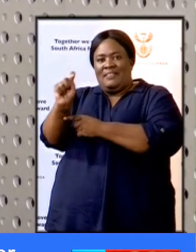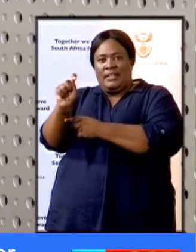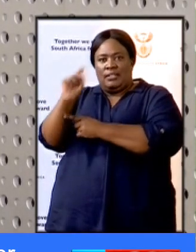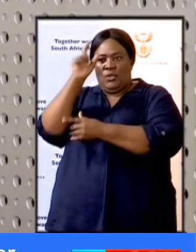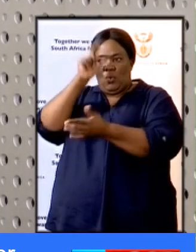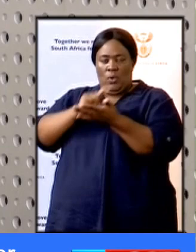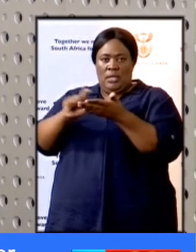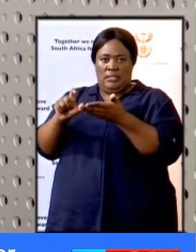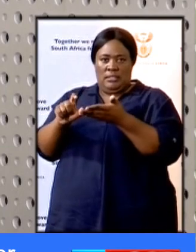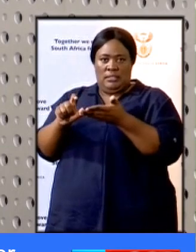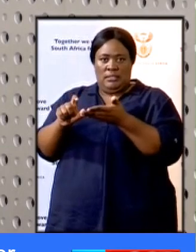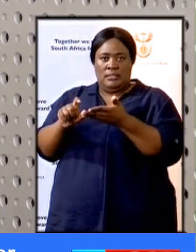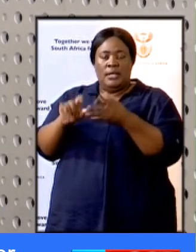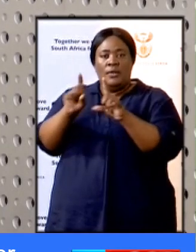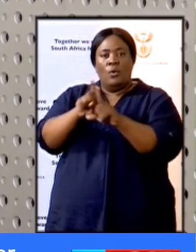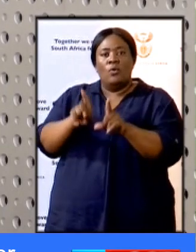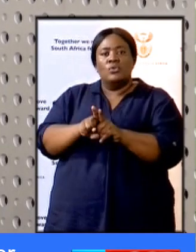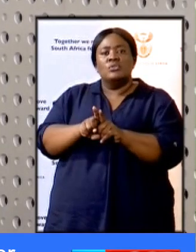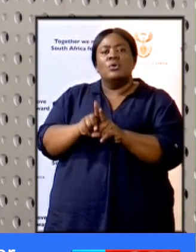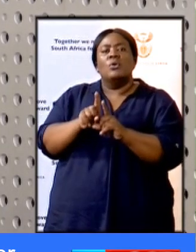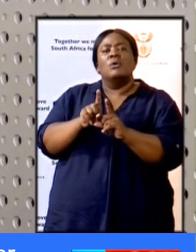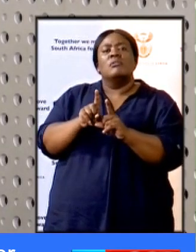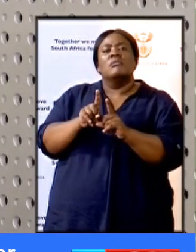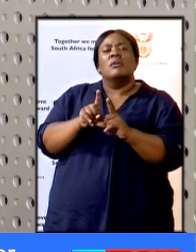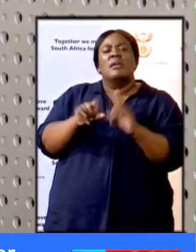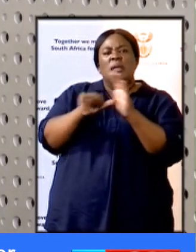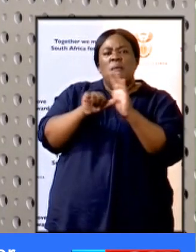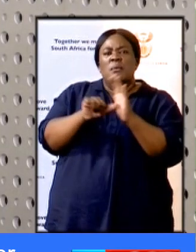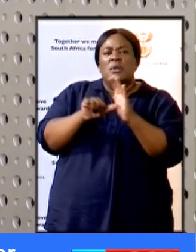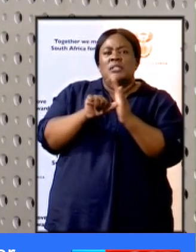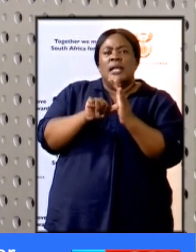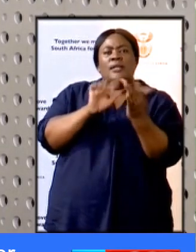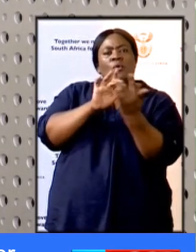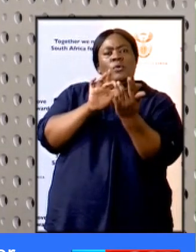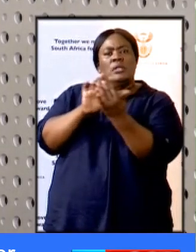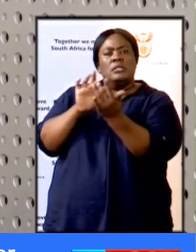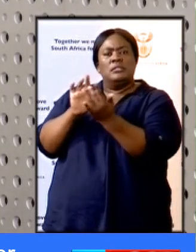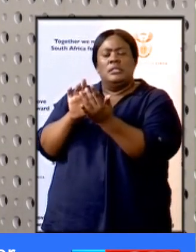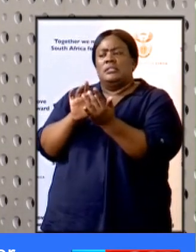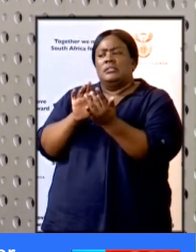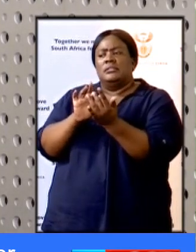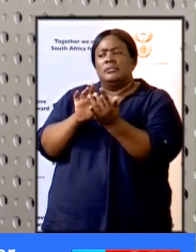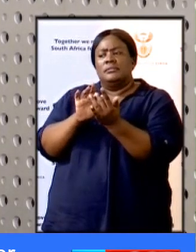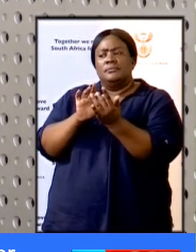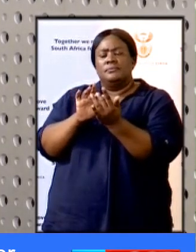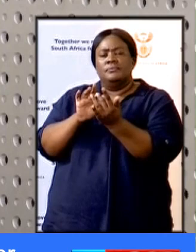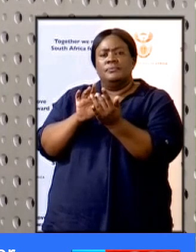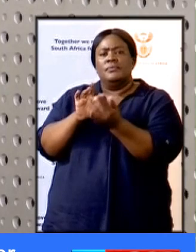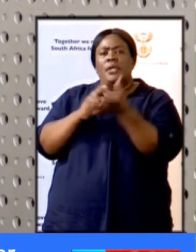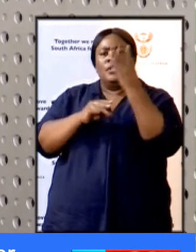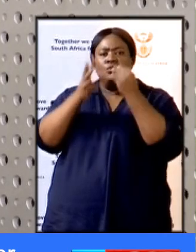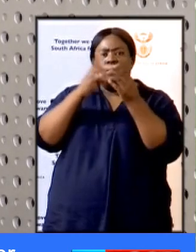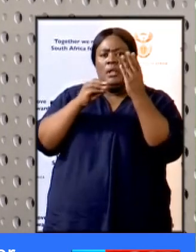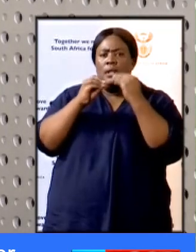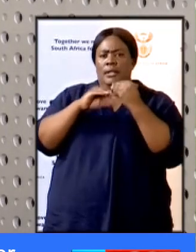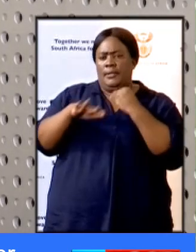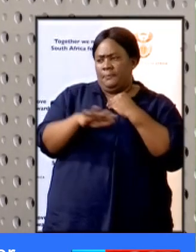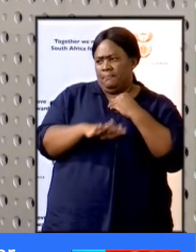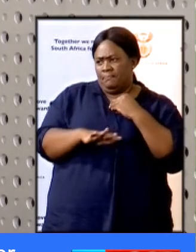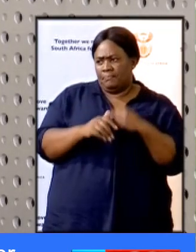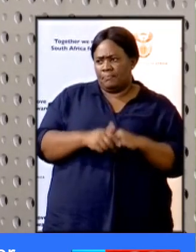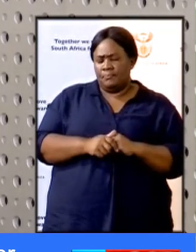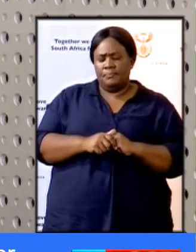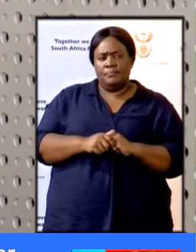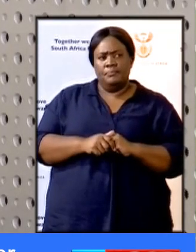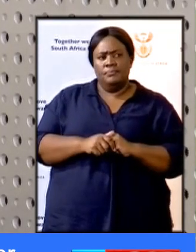well as the necessary connectivity into digital remote learning platforms. In this regard,